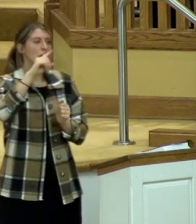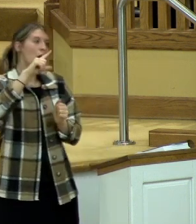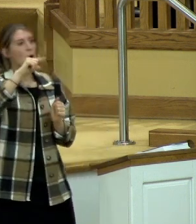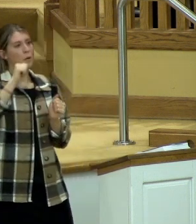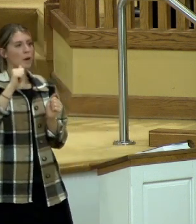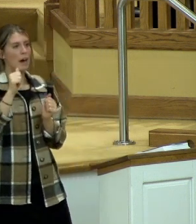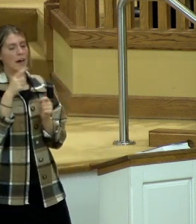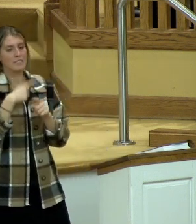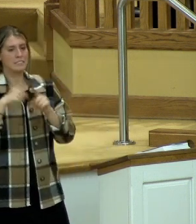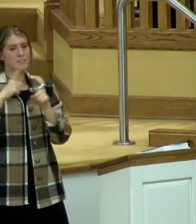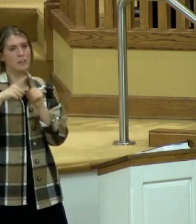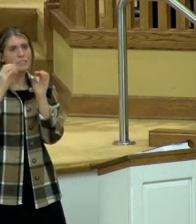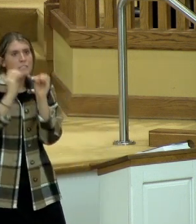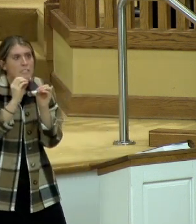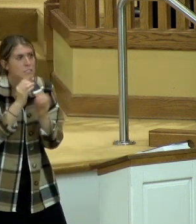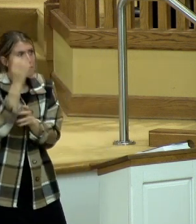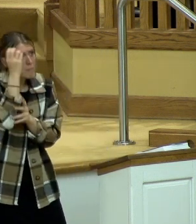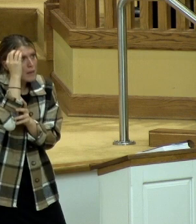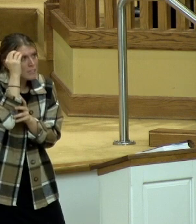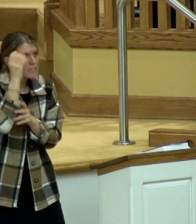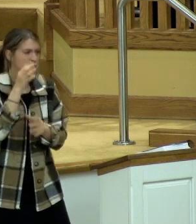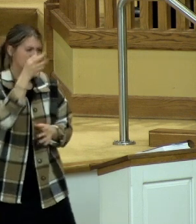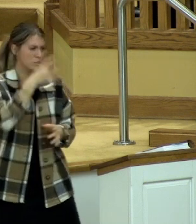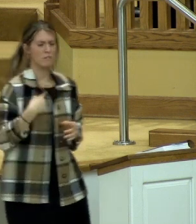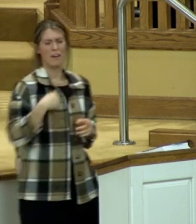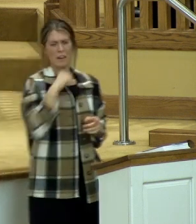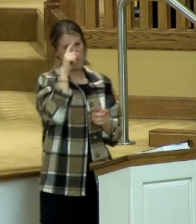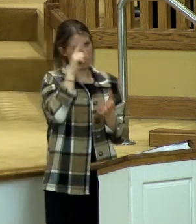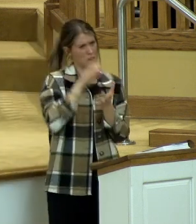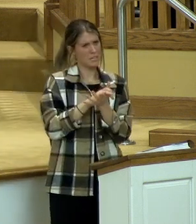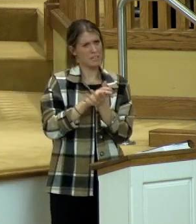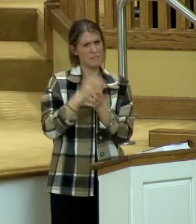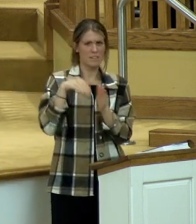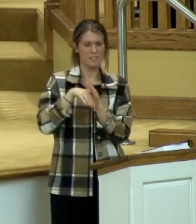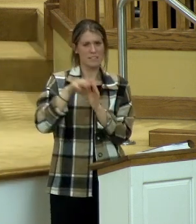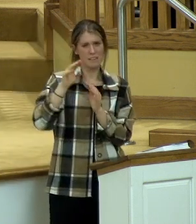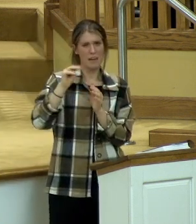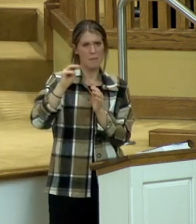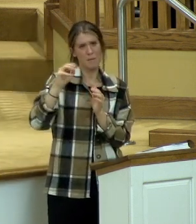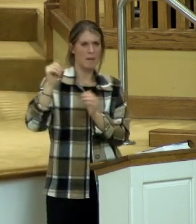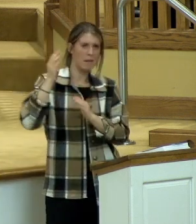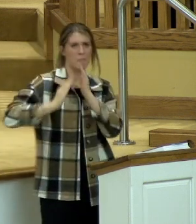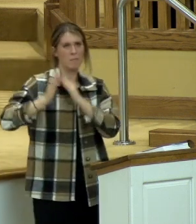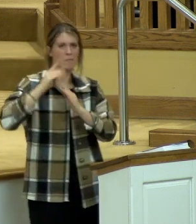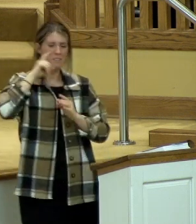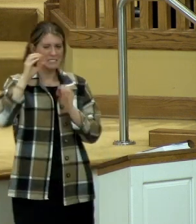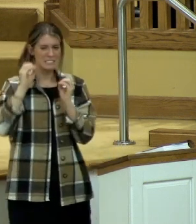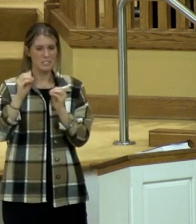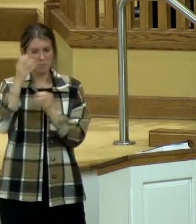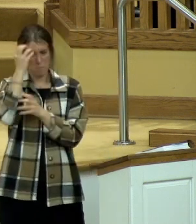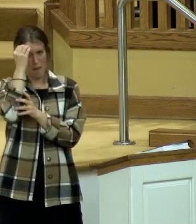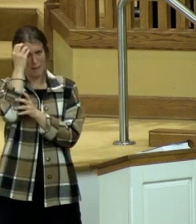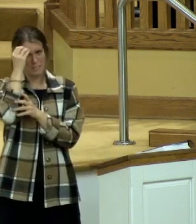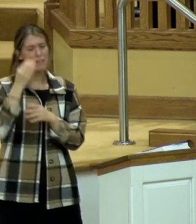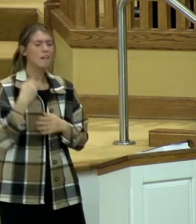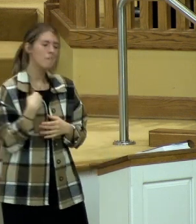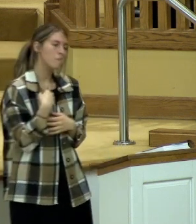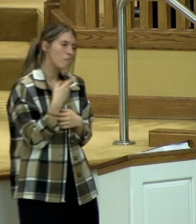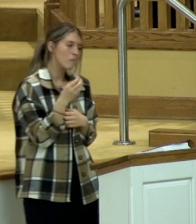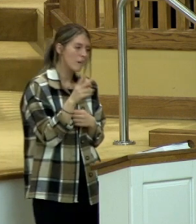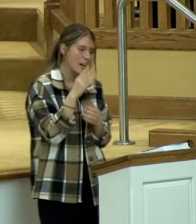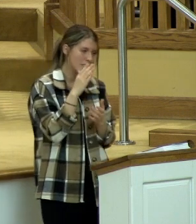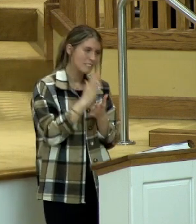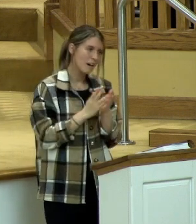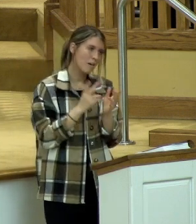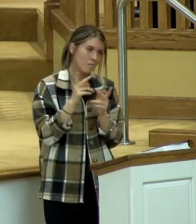some martial arts they teach. I've had preachers say, I don't believe in martial arts because they teach you to meditate. I'm like, okay. And I understand what they're saying, some martial